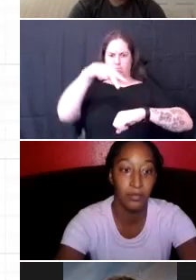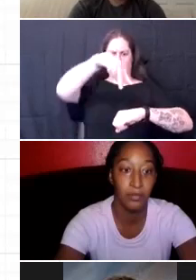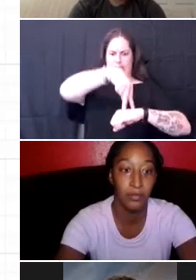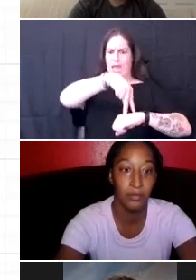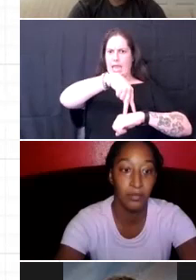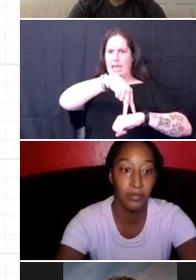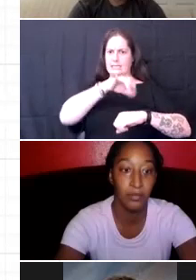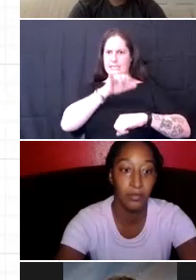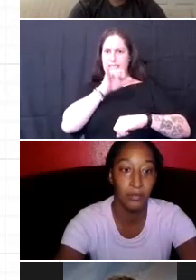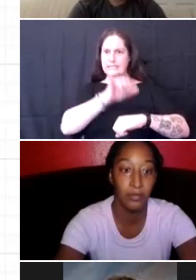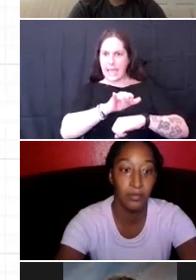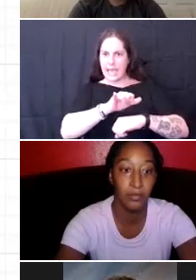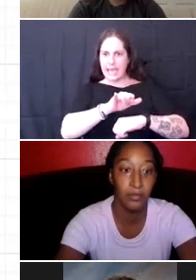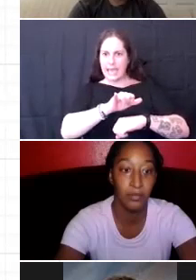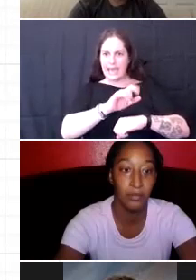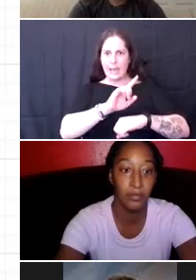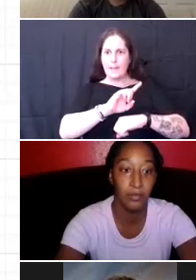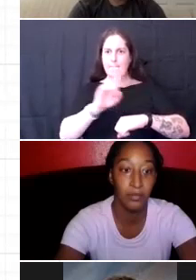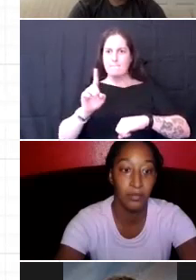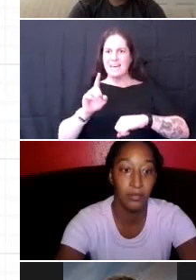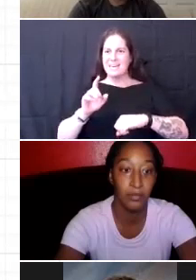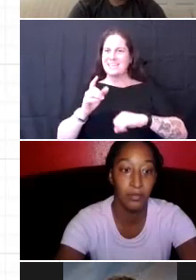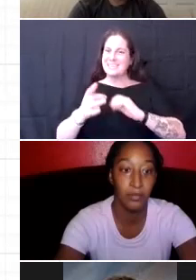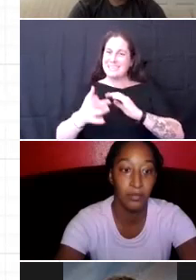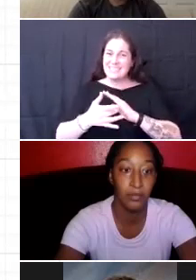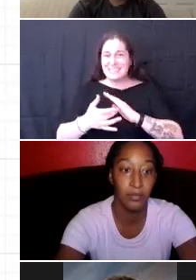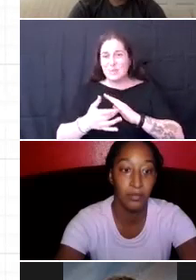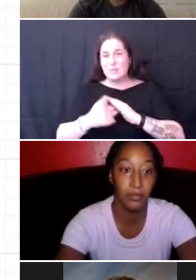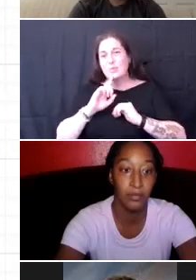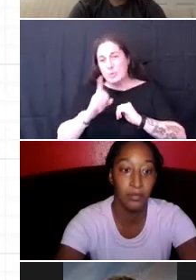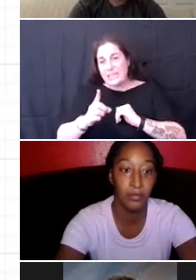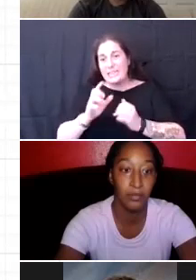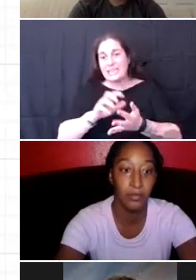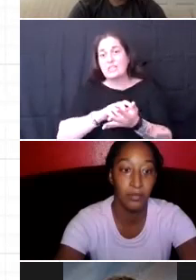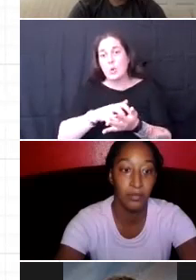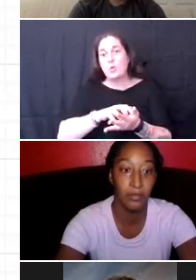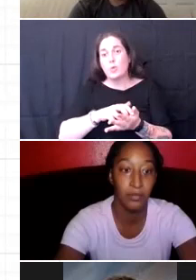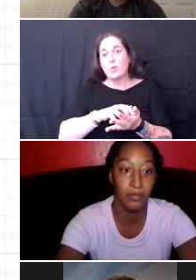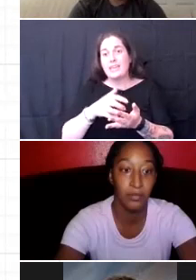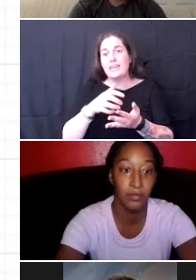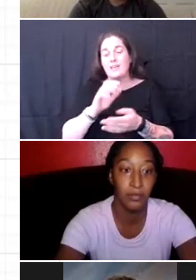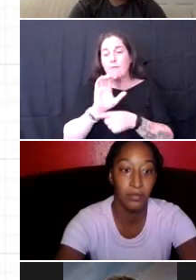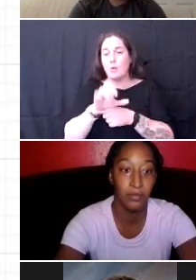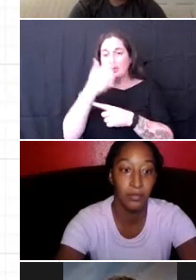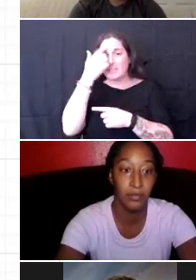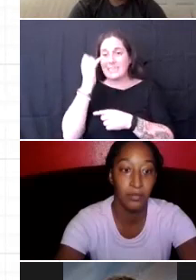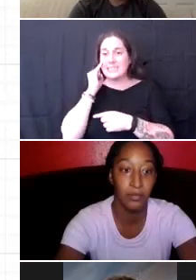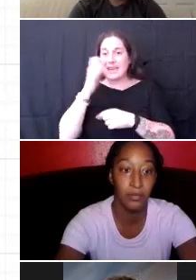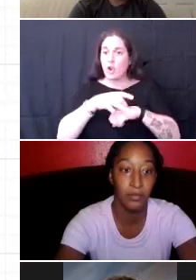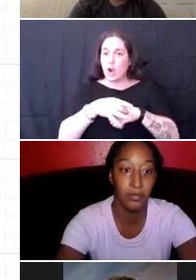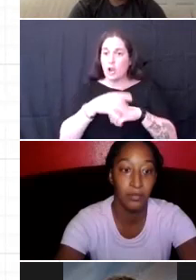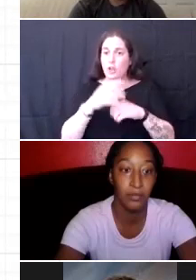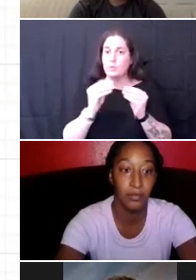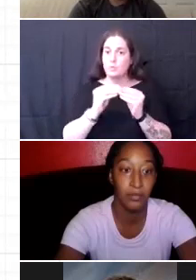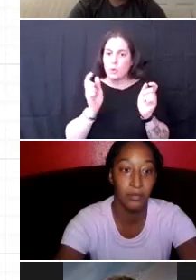But technically, it's a very weak force because if the Earth was a much smaller object, you wouldn't even notice